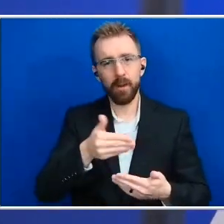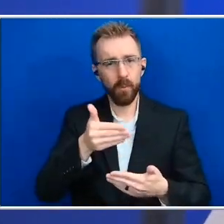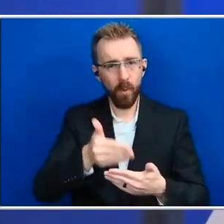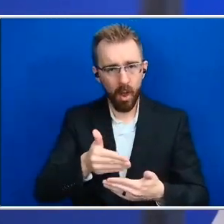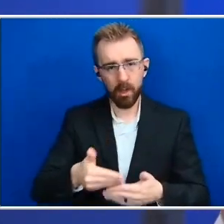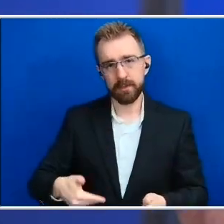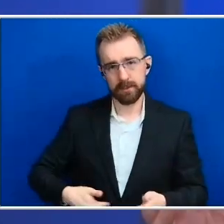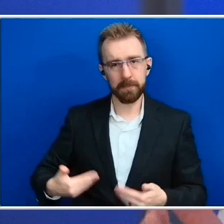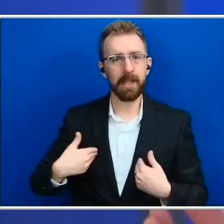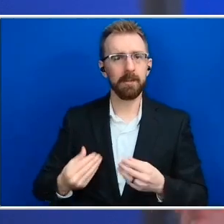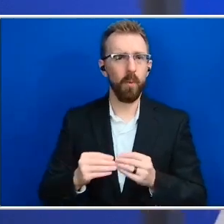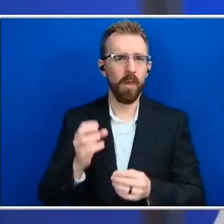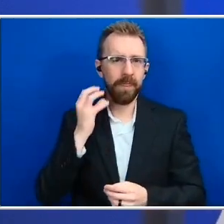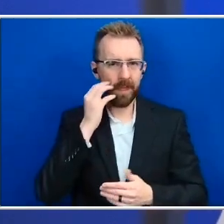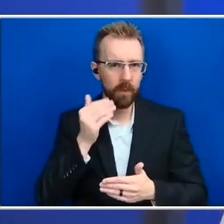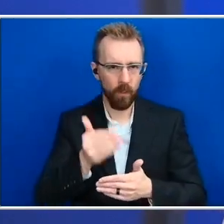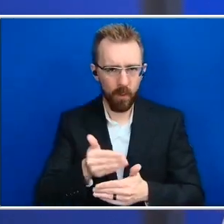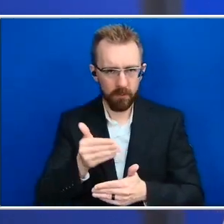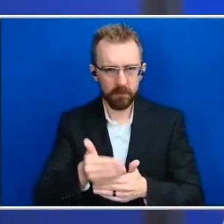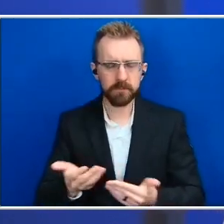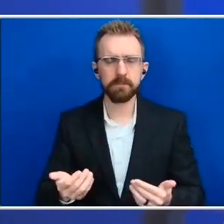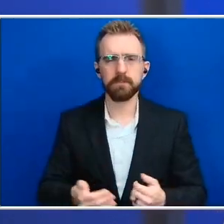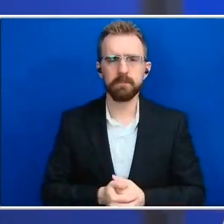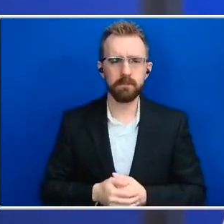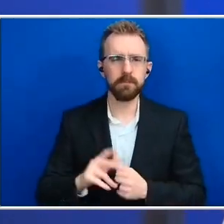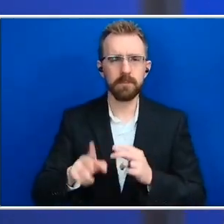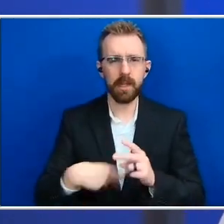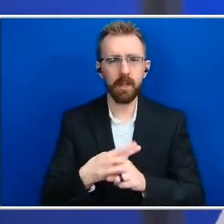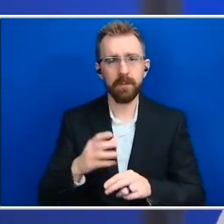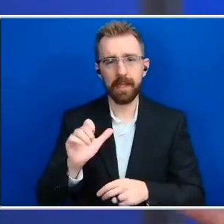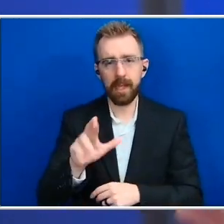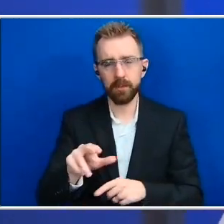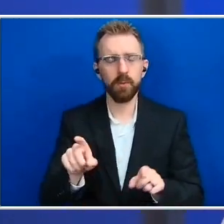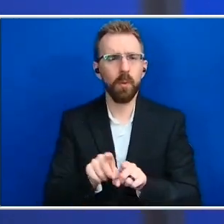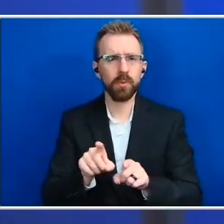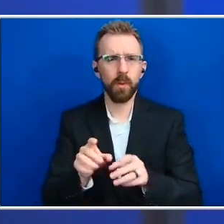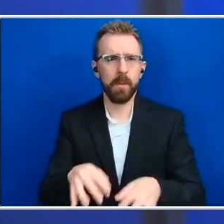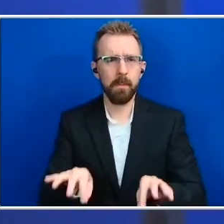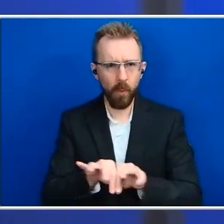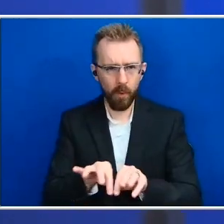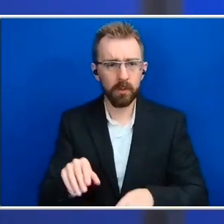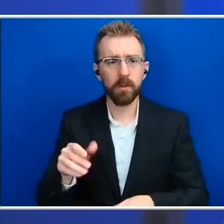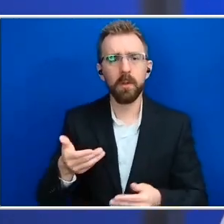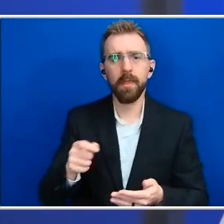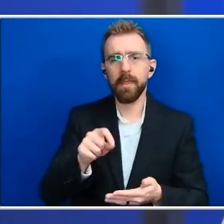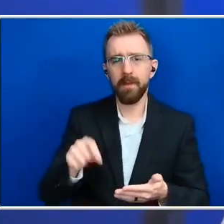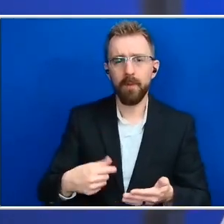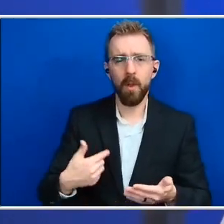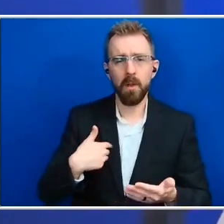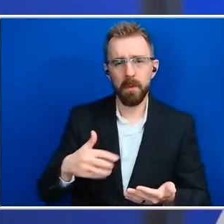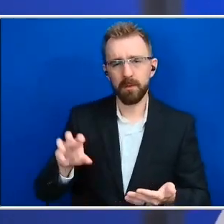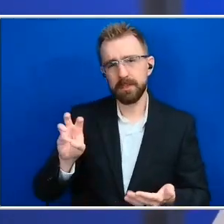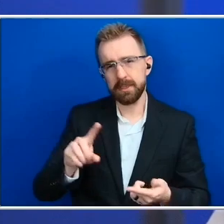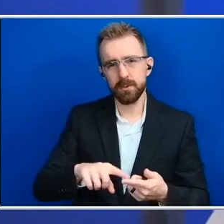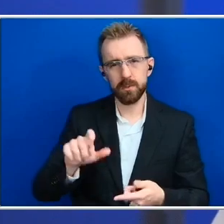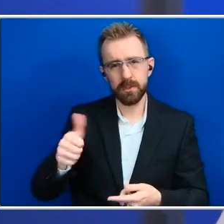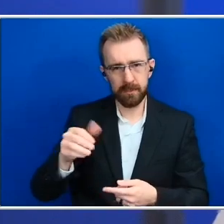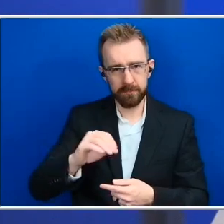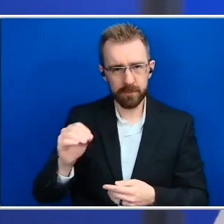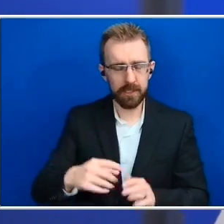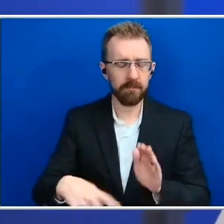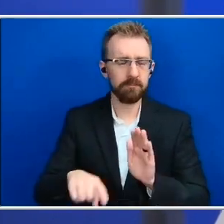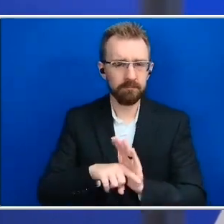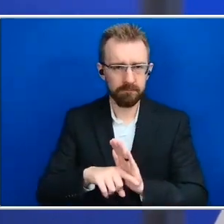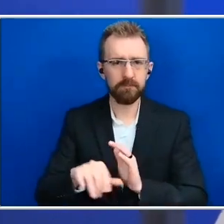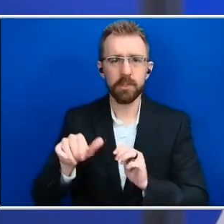wall, and the type of cancer also is important. Therefore, I quote about 6 to 10% adverse event. That could be chest